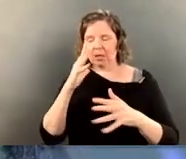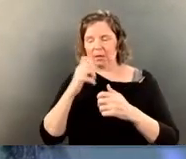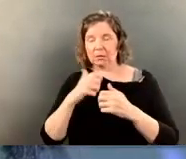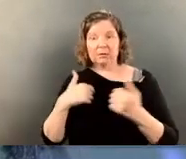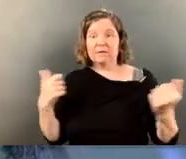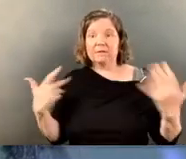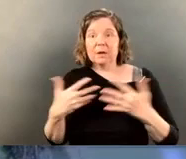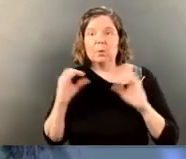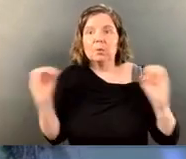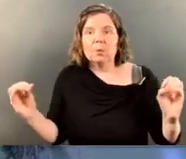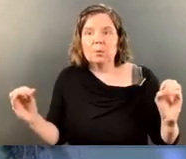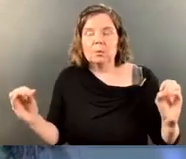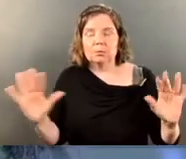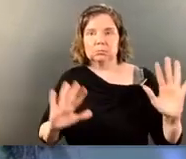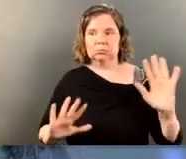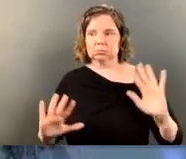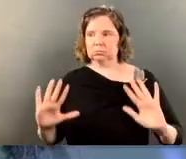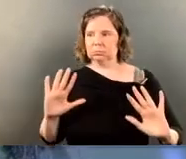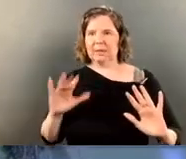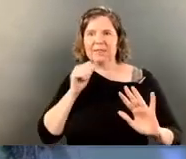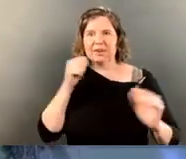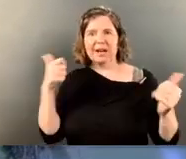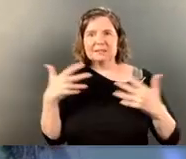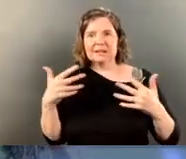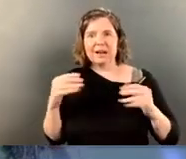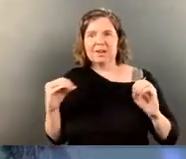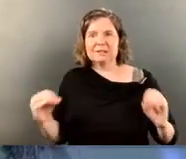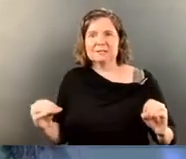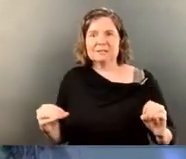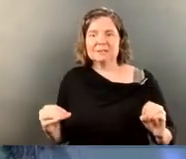fearless. They're not scared of anything.